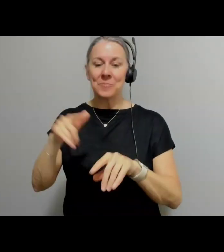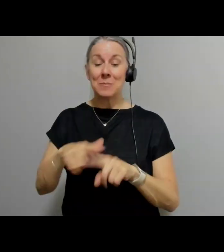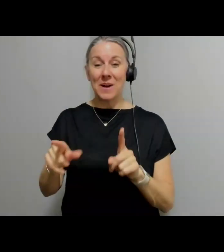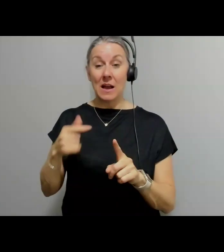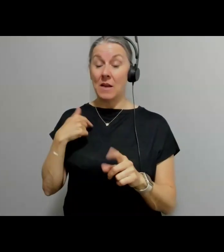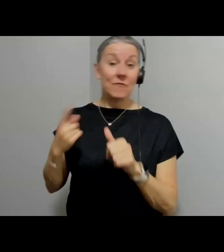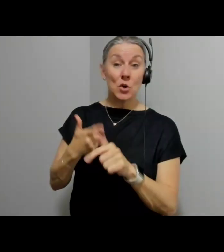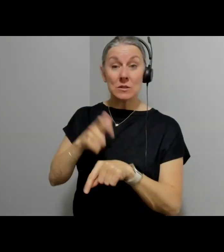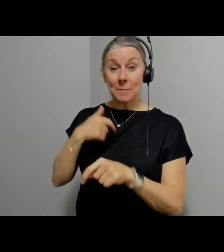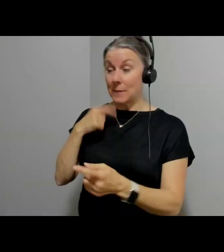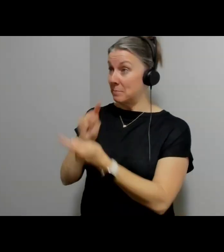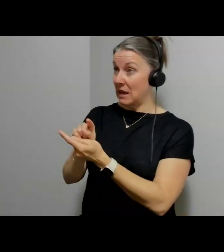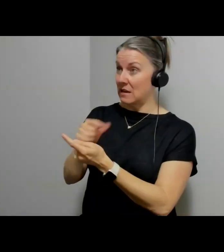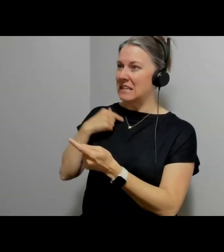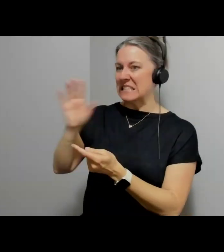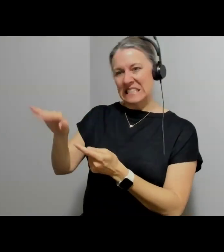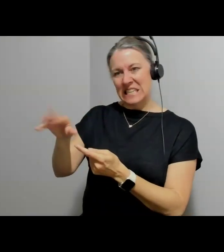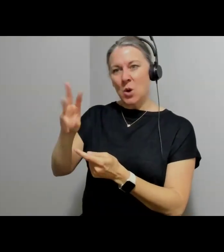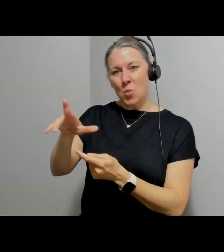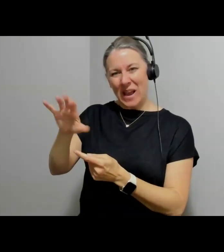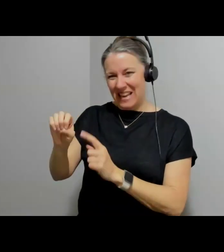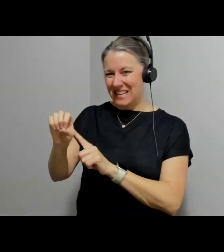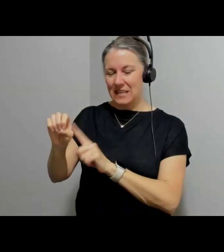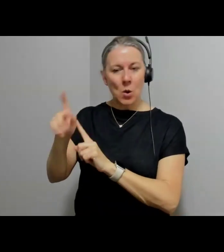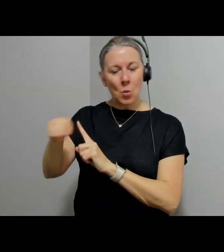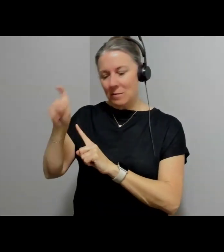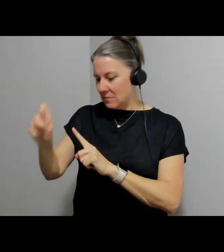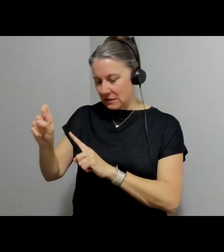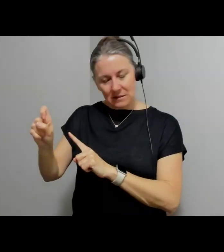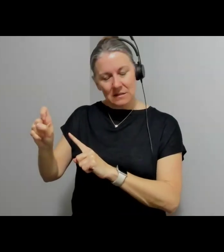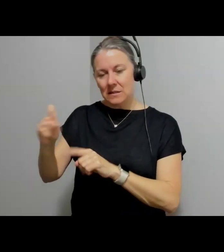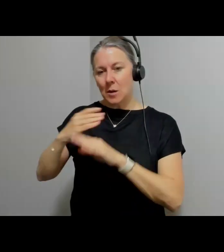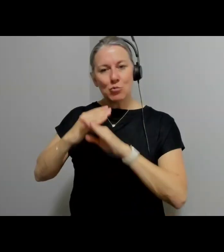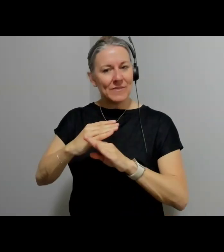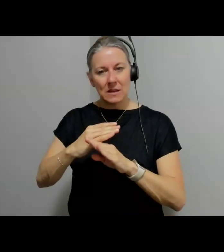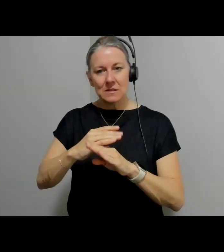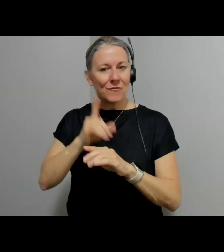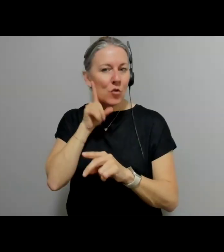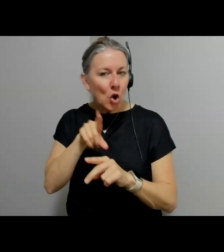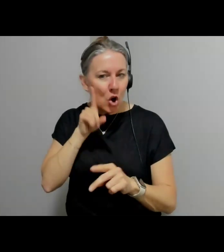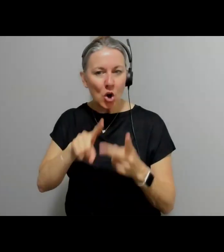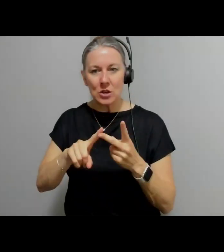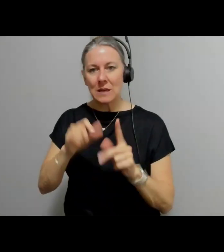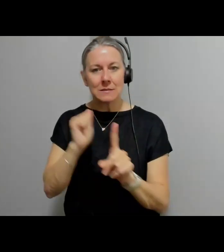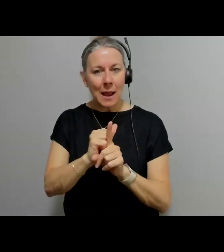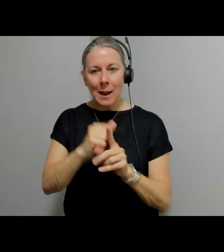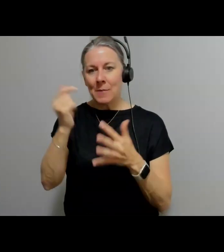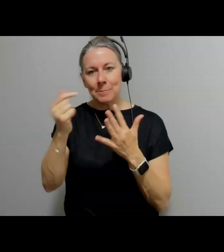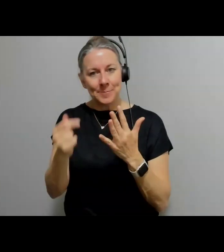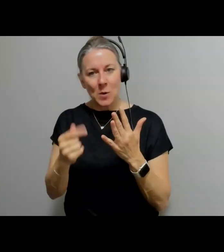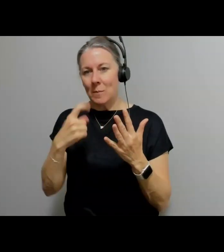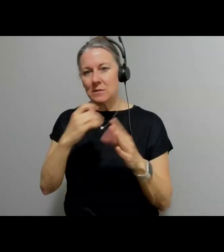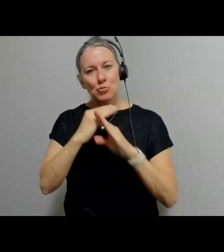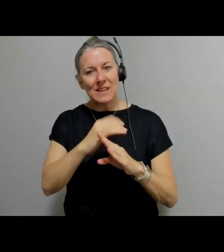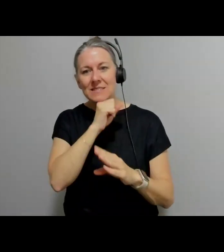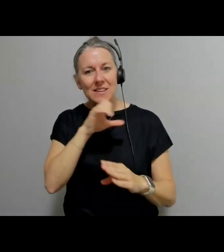something to protect seniors from financial scams and fraud. My work in the Alberta legislature, a lot of